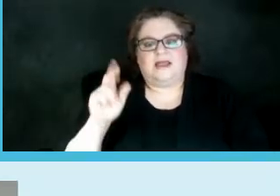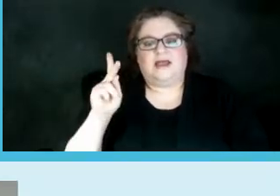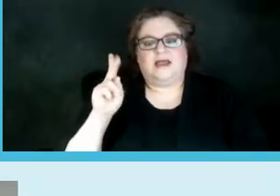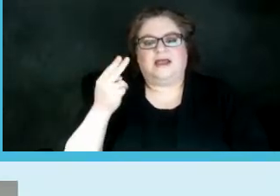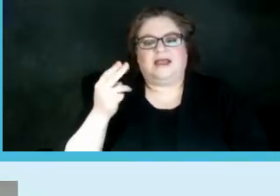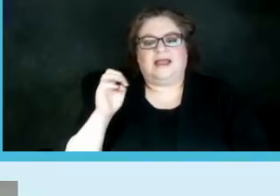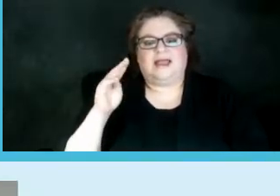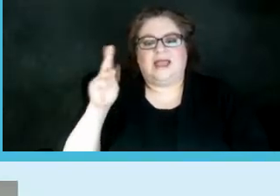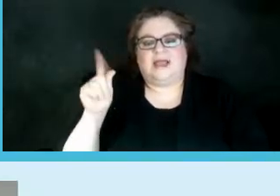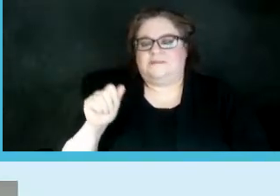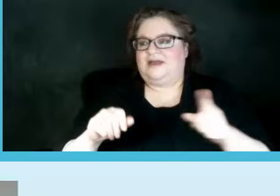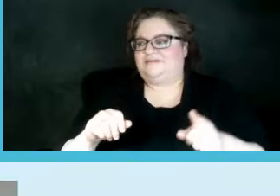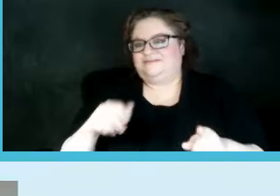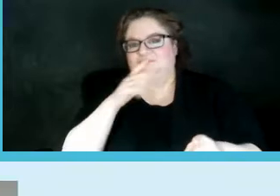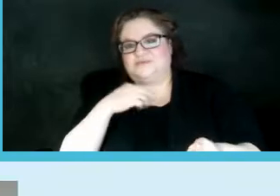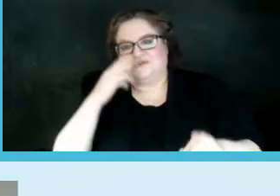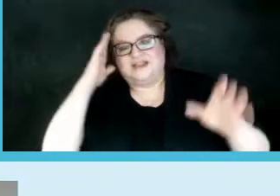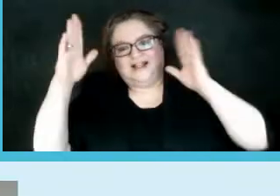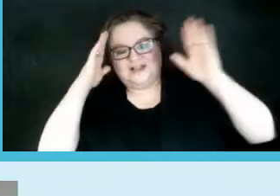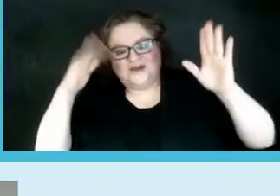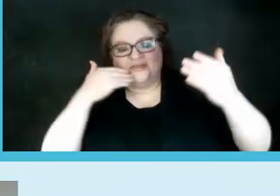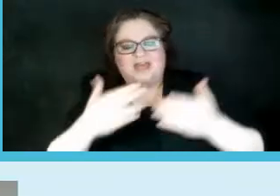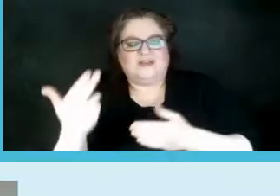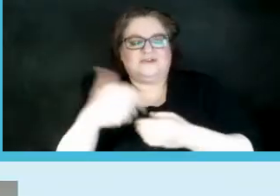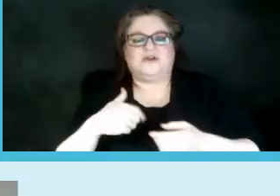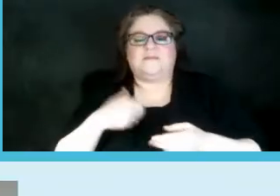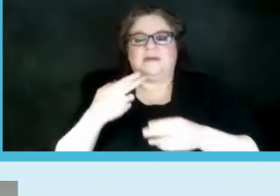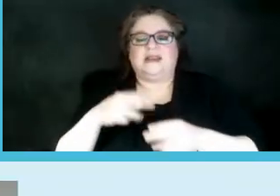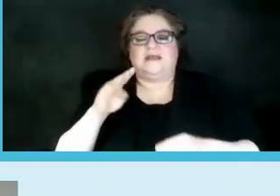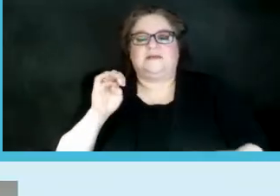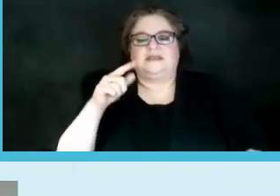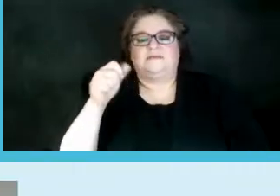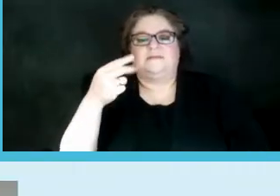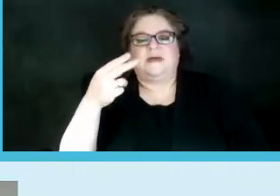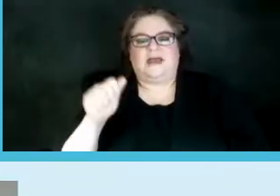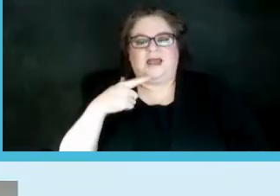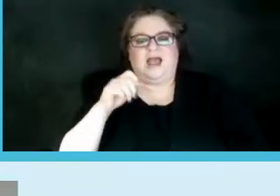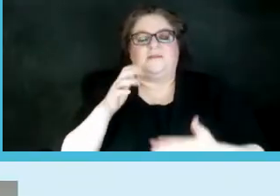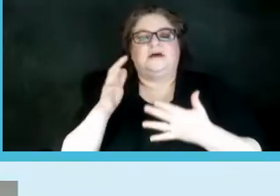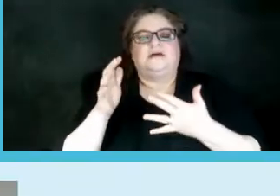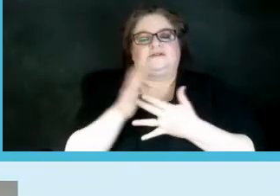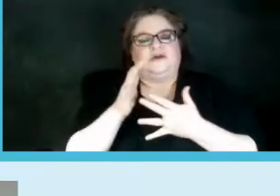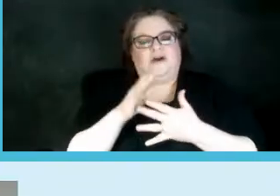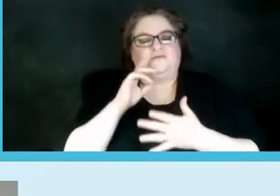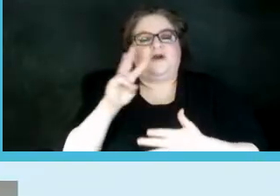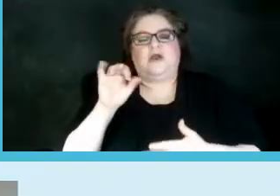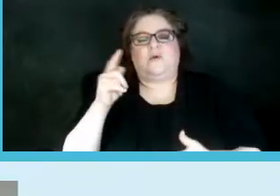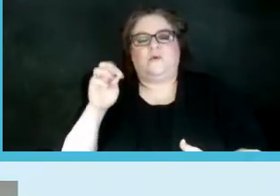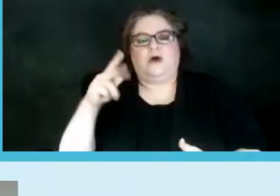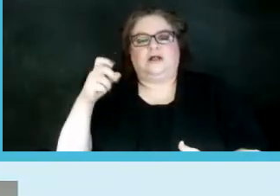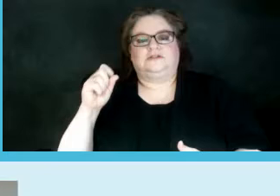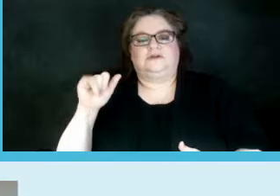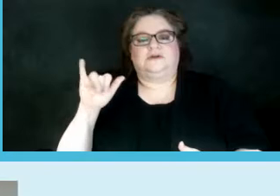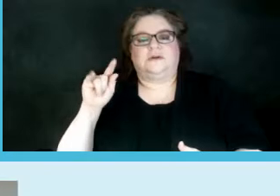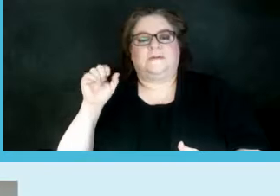Hi, everyone. Thanks so much for joining us tonight. My name is Mega Kemka. I'm a sophomore at Walter Payton College Prep, and this is my first year